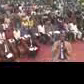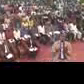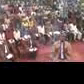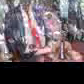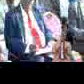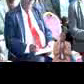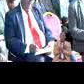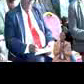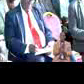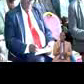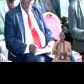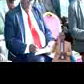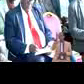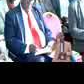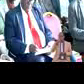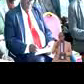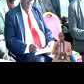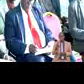excused.